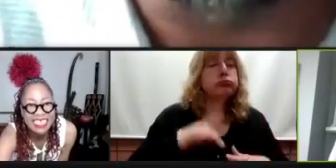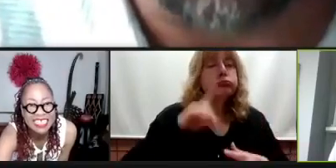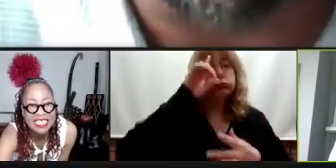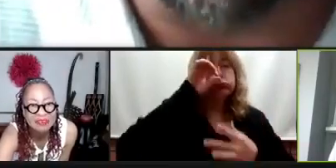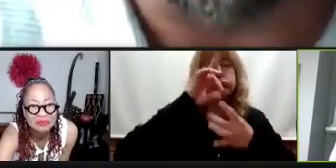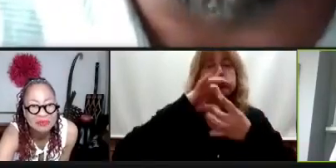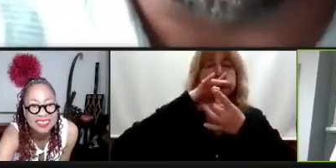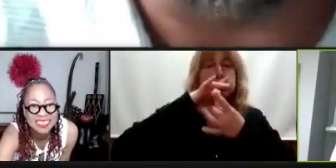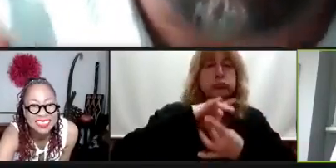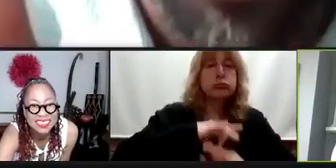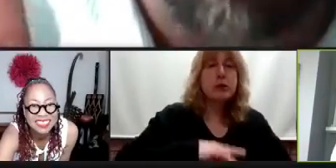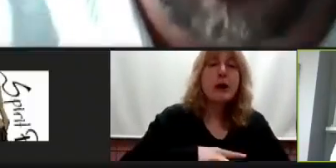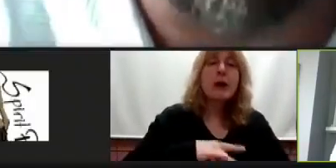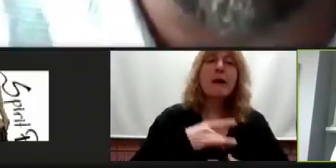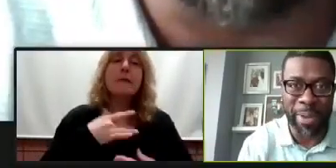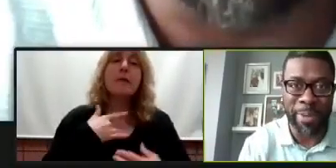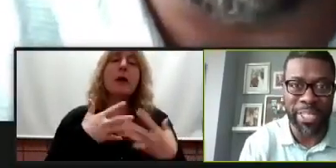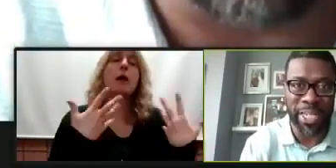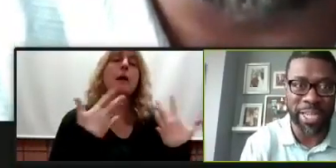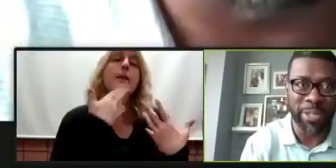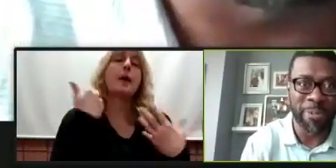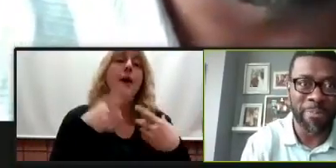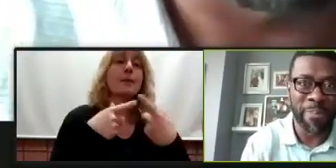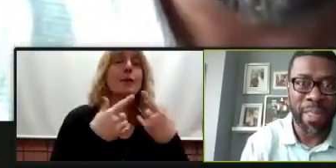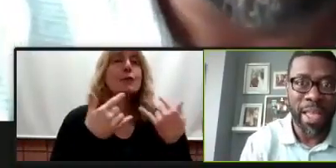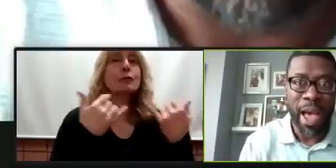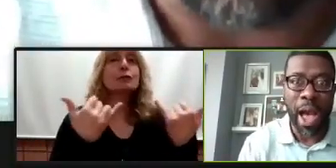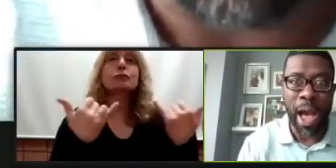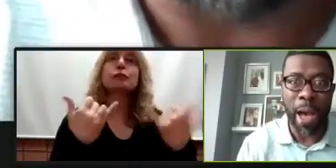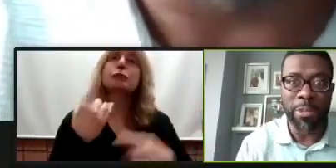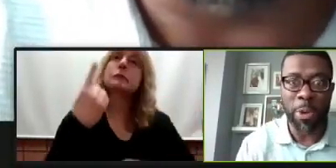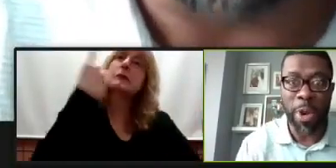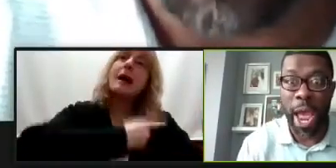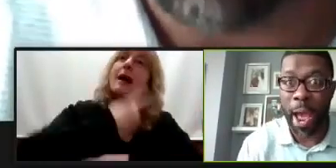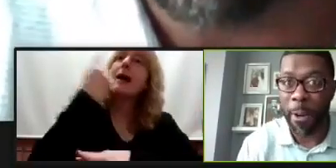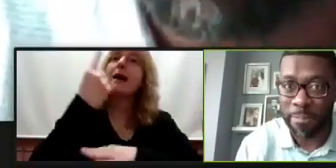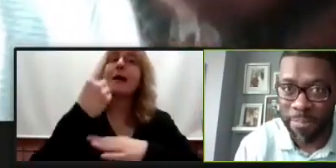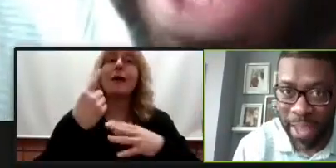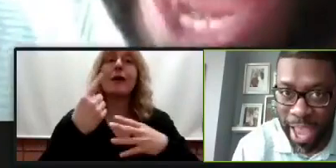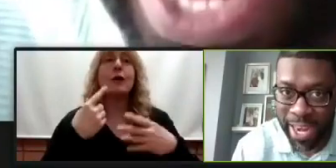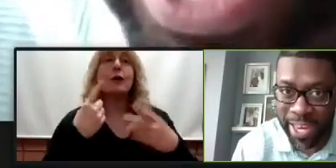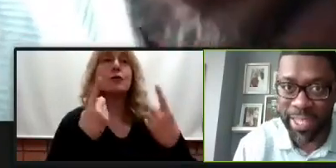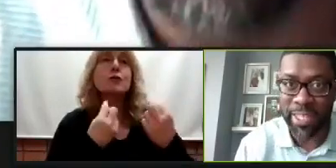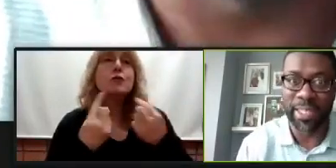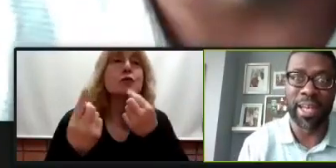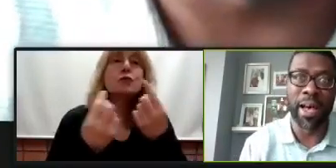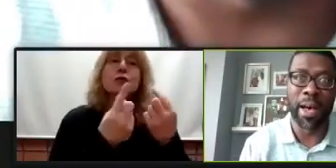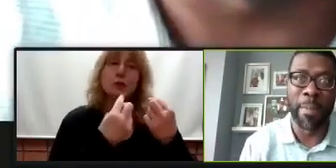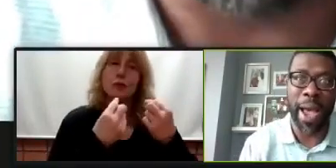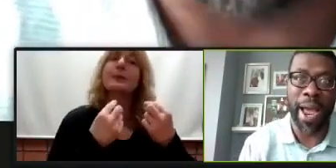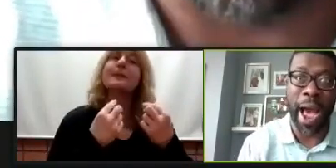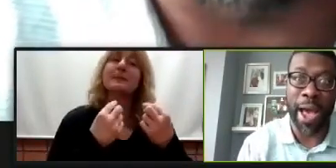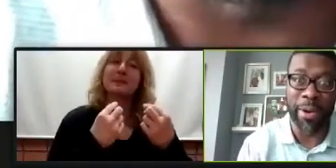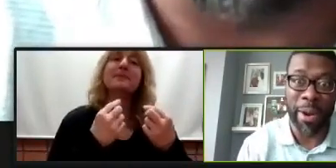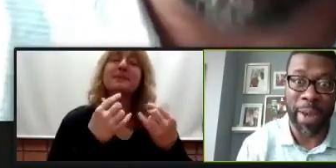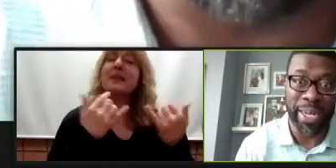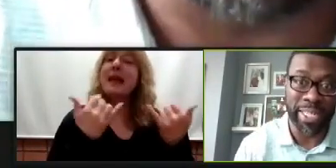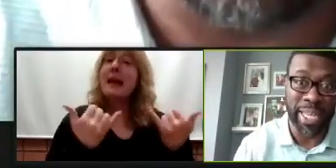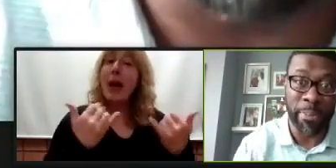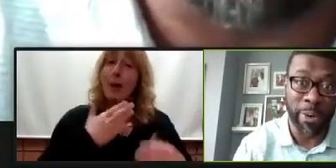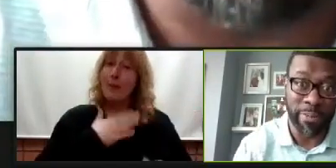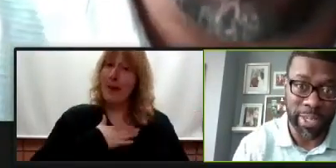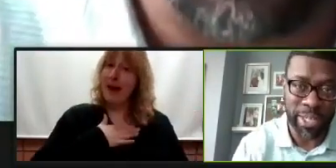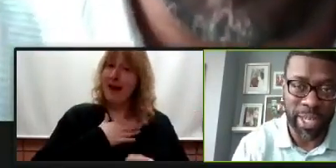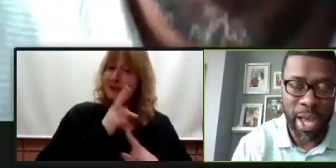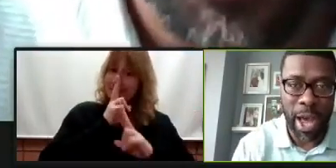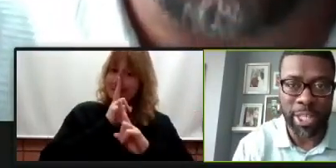about the practice we got going on today. So thanks, Ms. Kimberli. Appreciate you. So now, it is my honor and